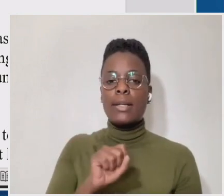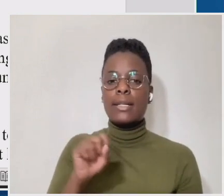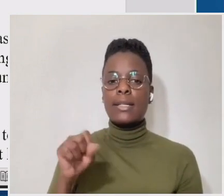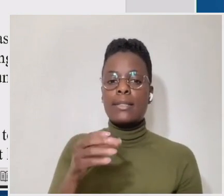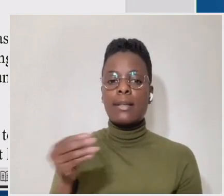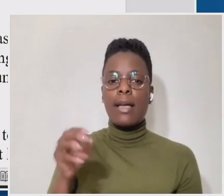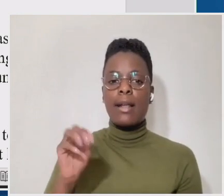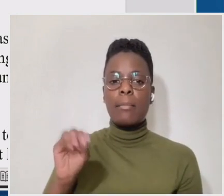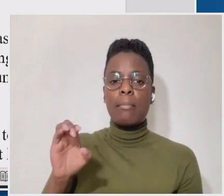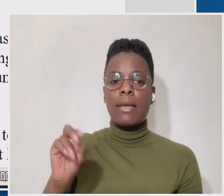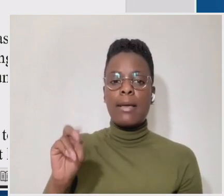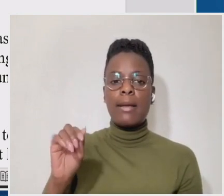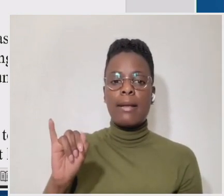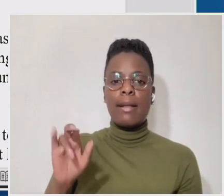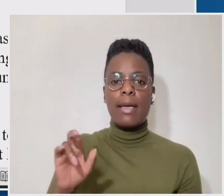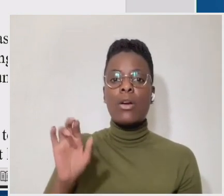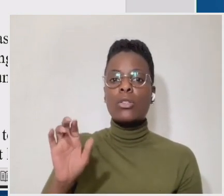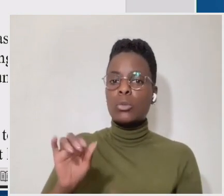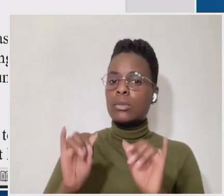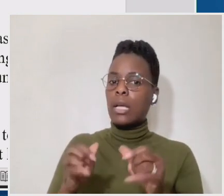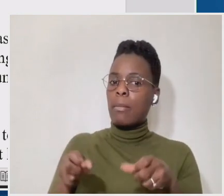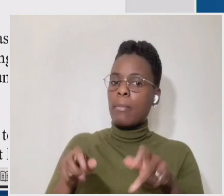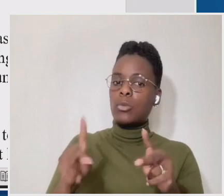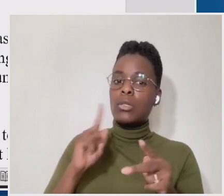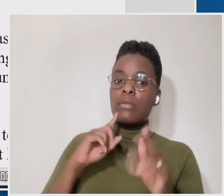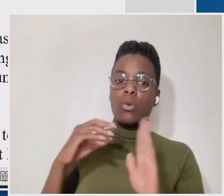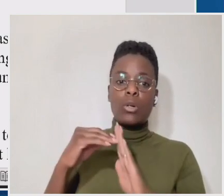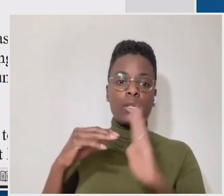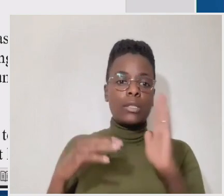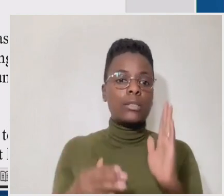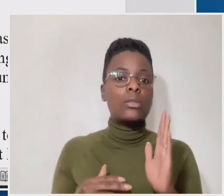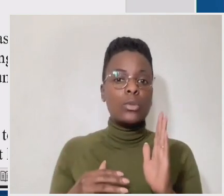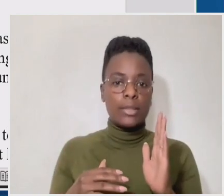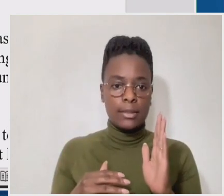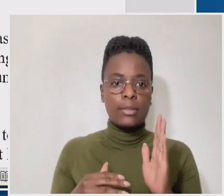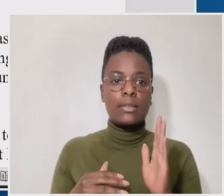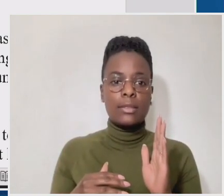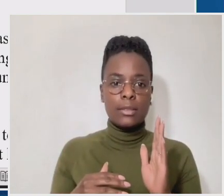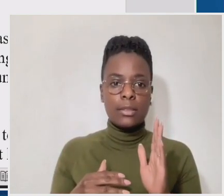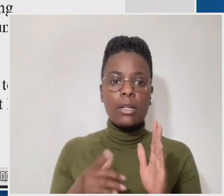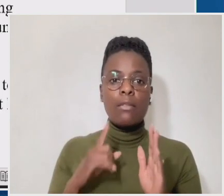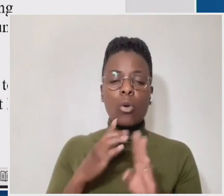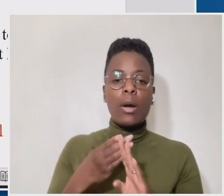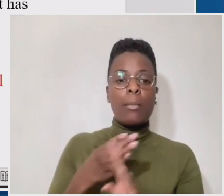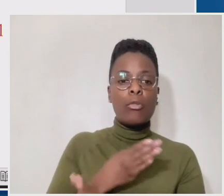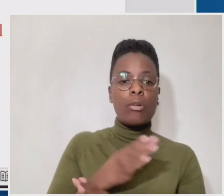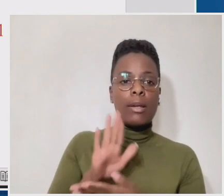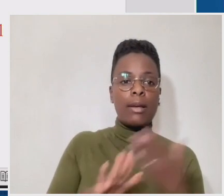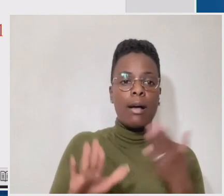similar opportunities for students. That's both pre-college and collegiate.